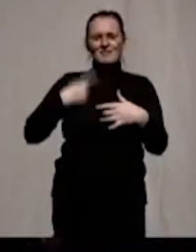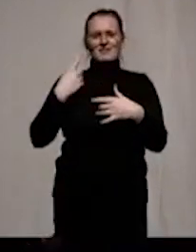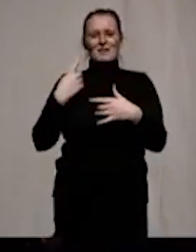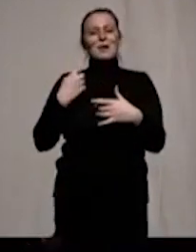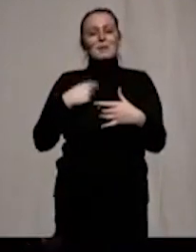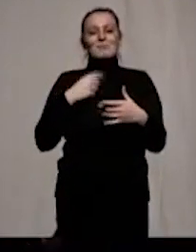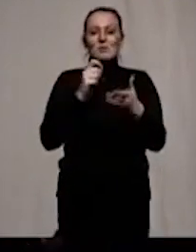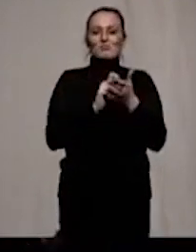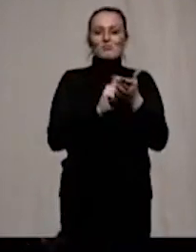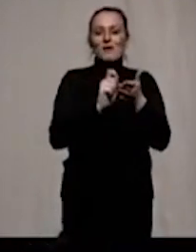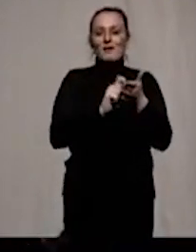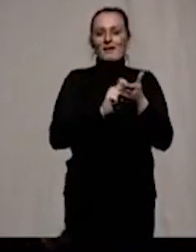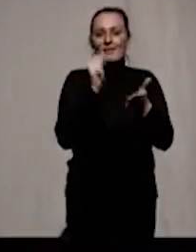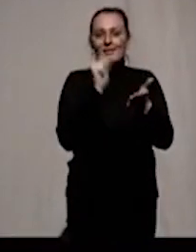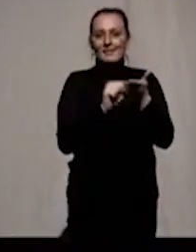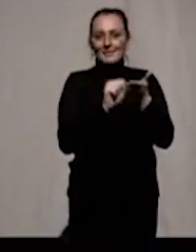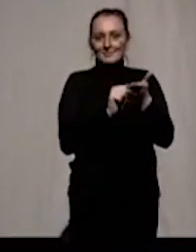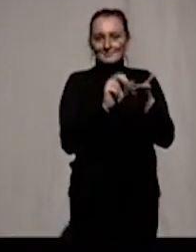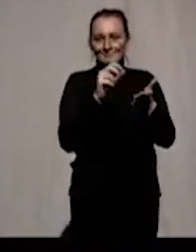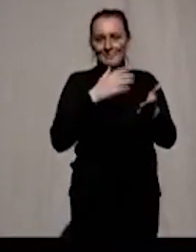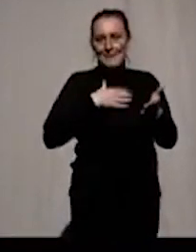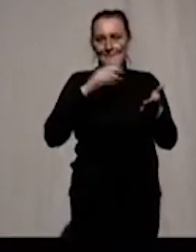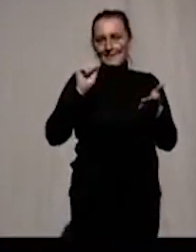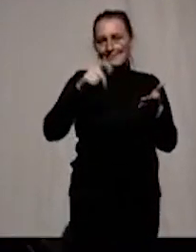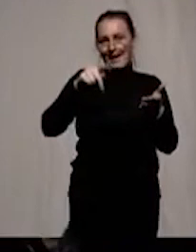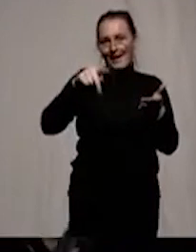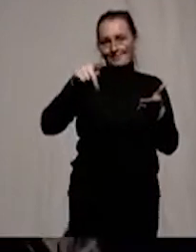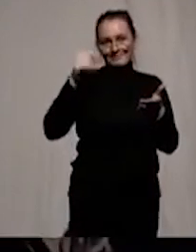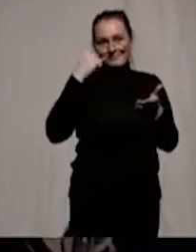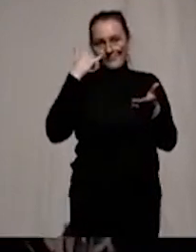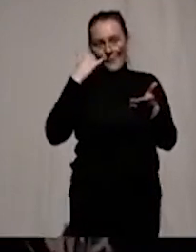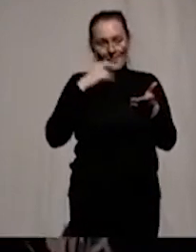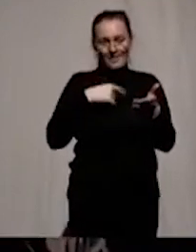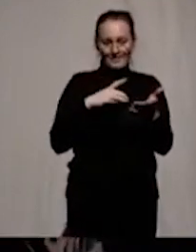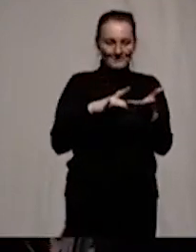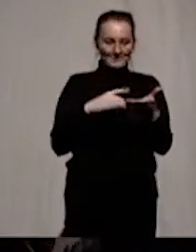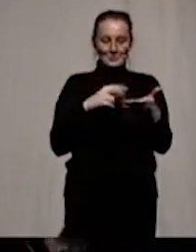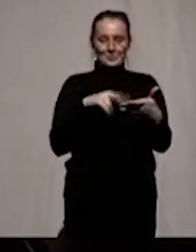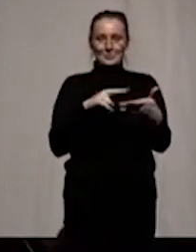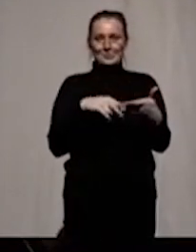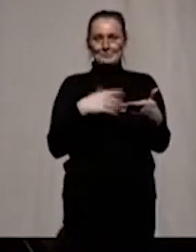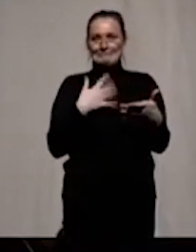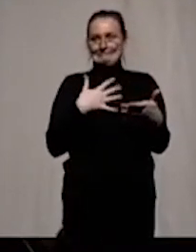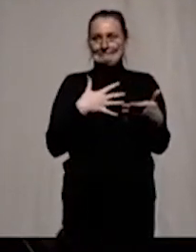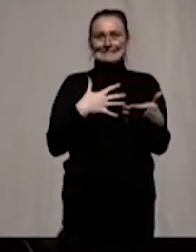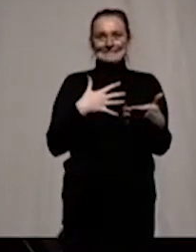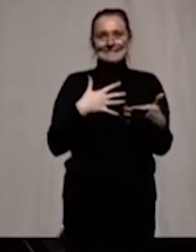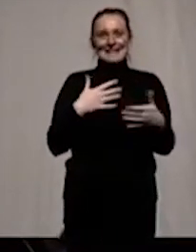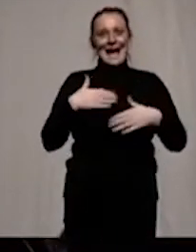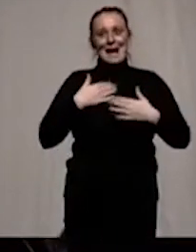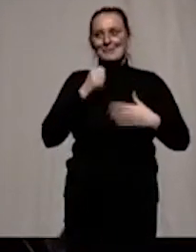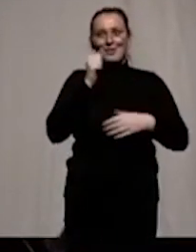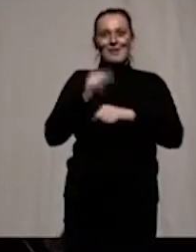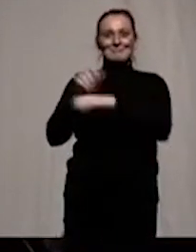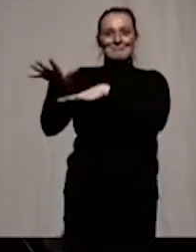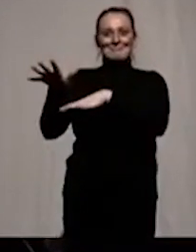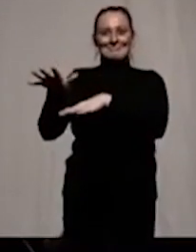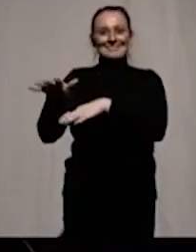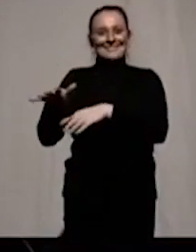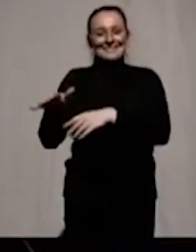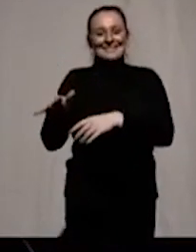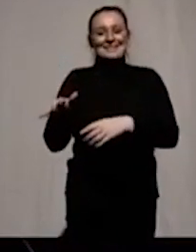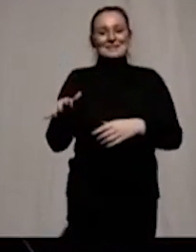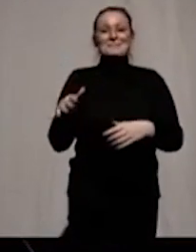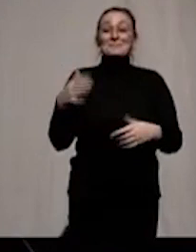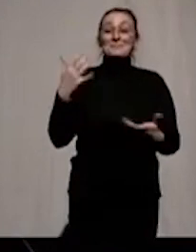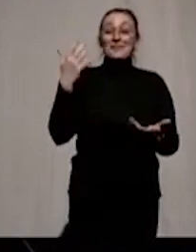when you realize that they're not worth talking to, is like when you have to prepare that message. And I was like, you know what? I don't need to send them this. Because that